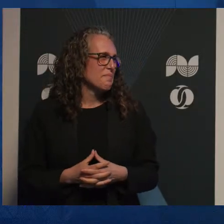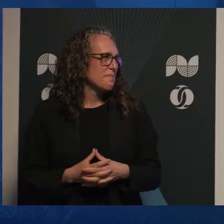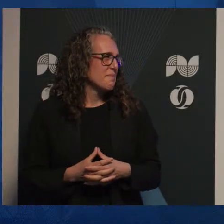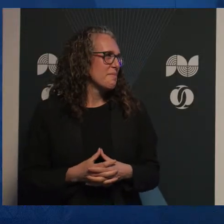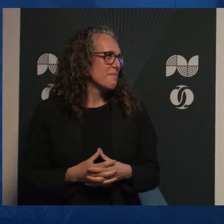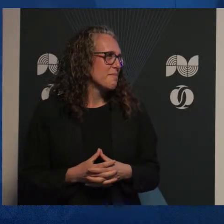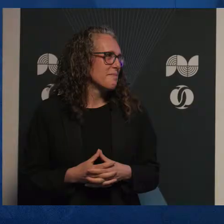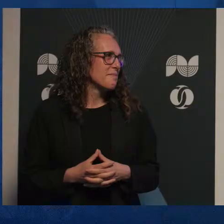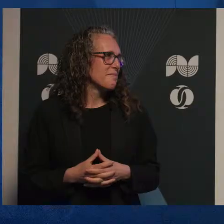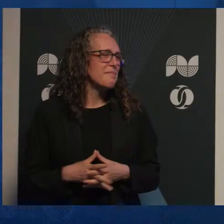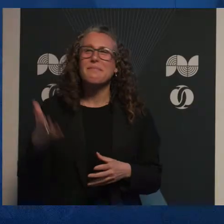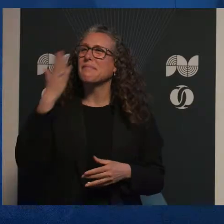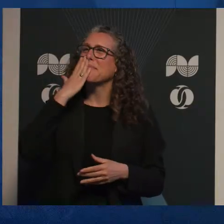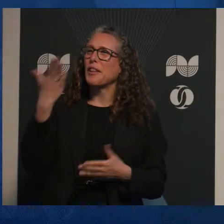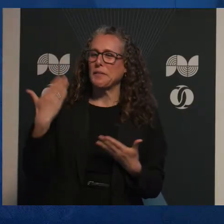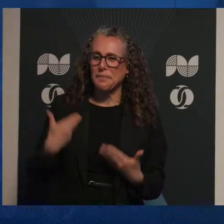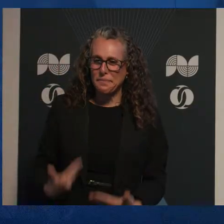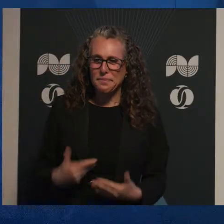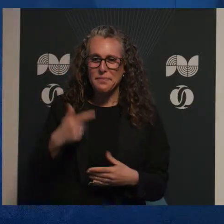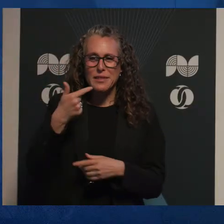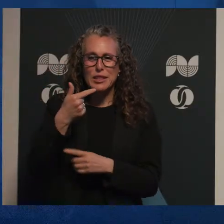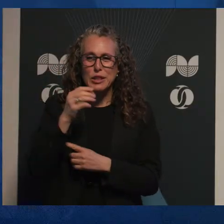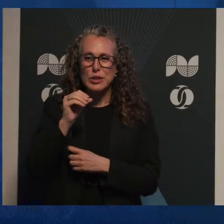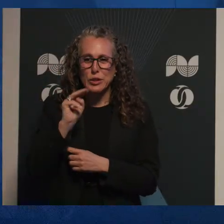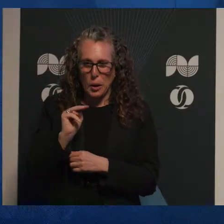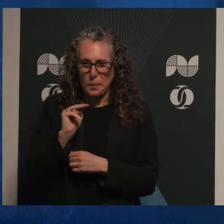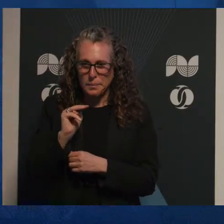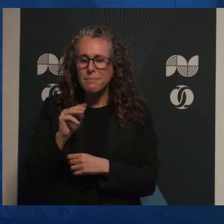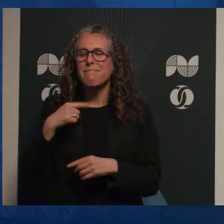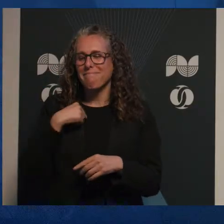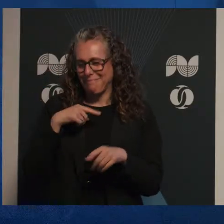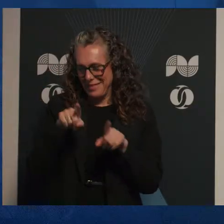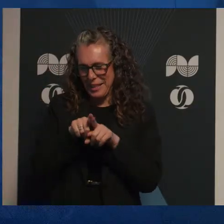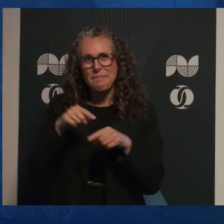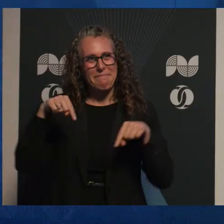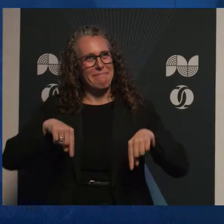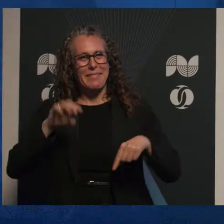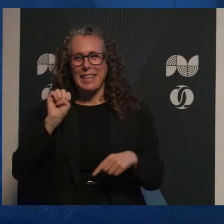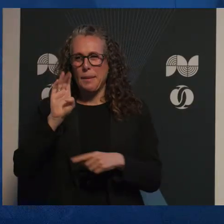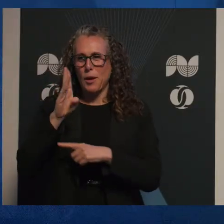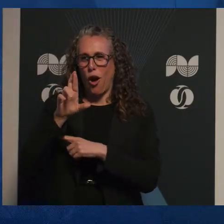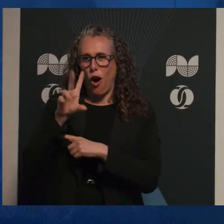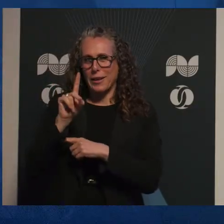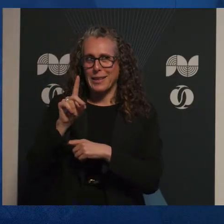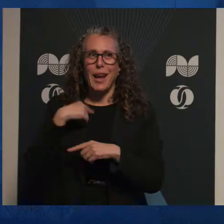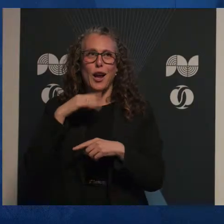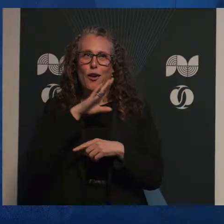Thanks very much. My name's Tom, and like Milica, I'm also from EBRD, and I promise this isn't a plant.